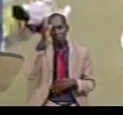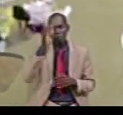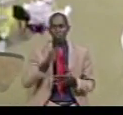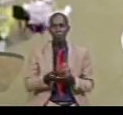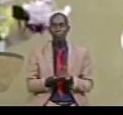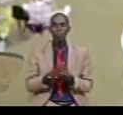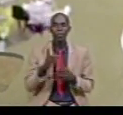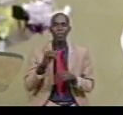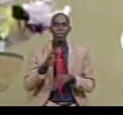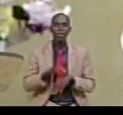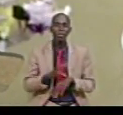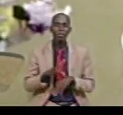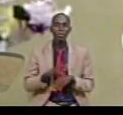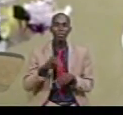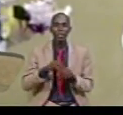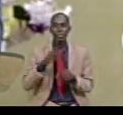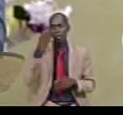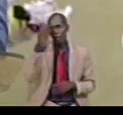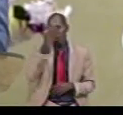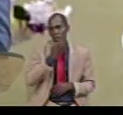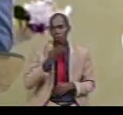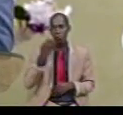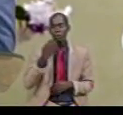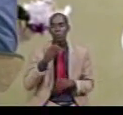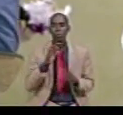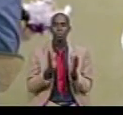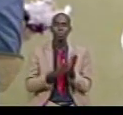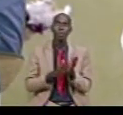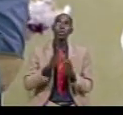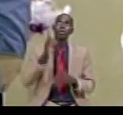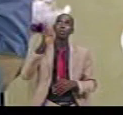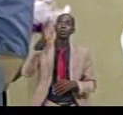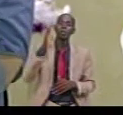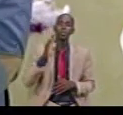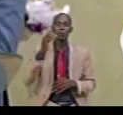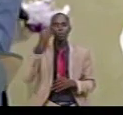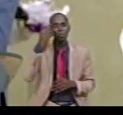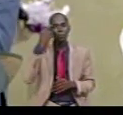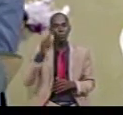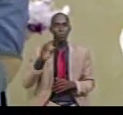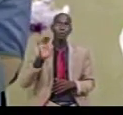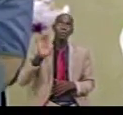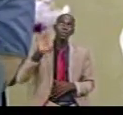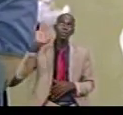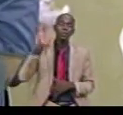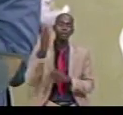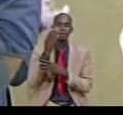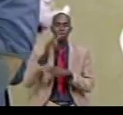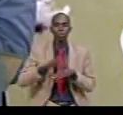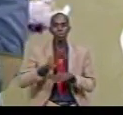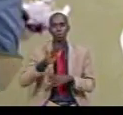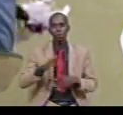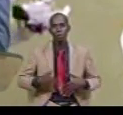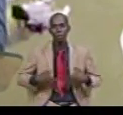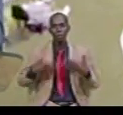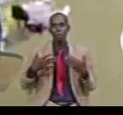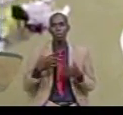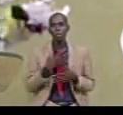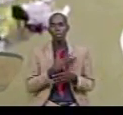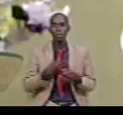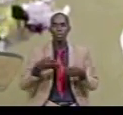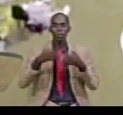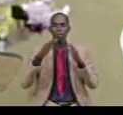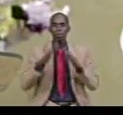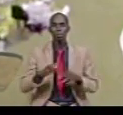the church in Europe praise God for his hand upon your life, and the